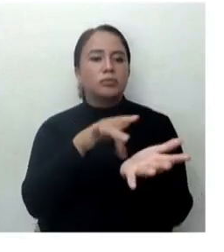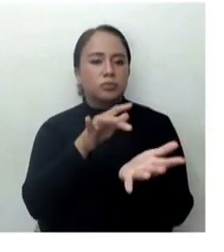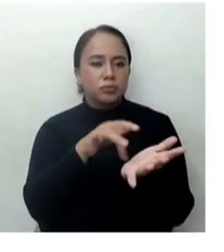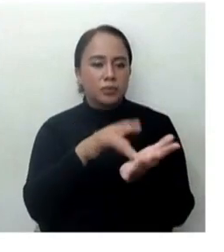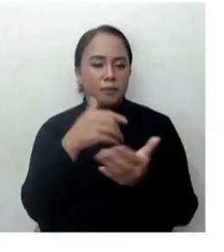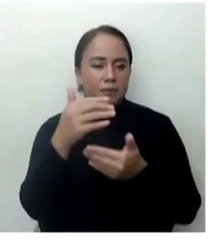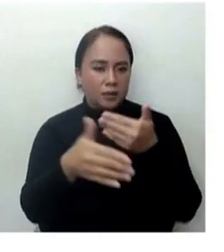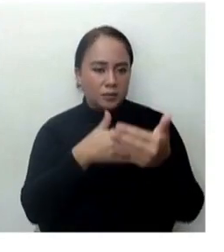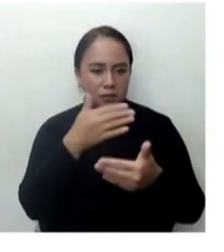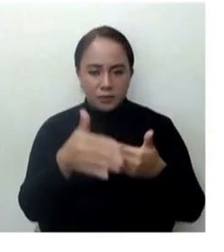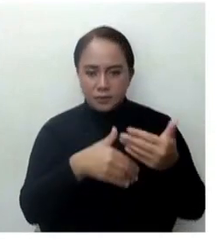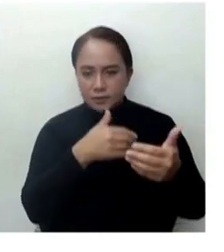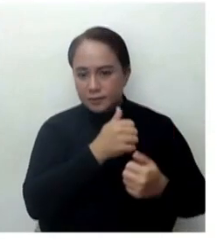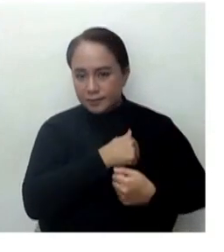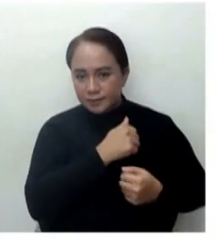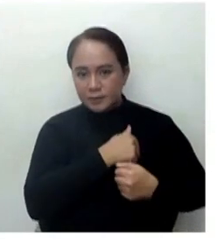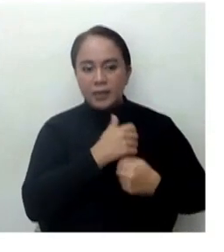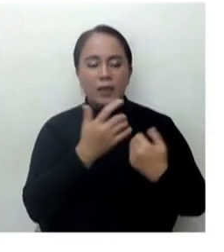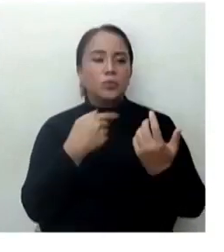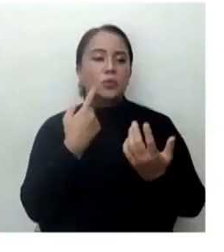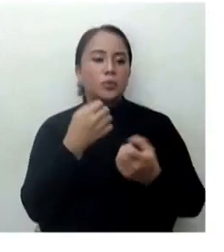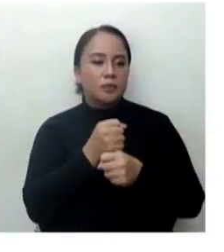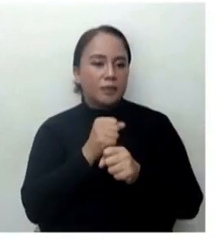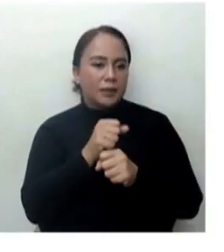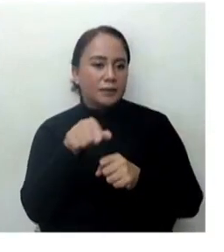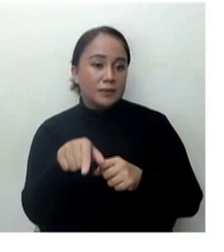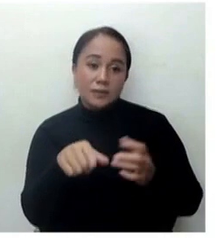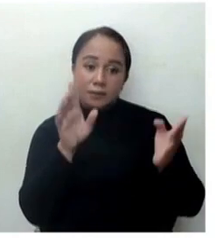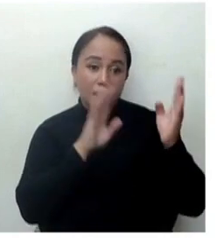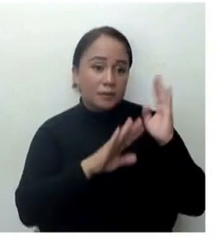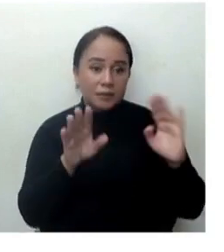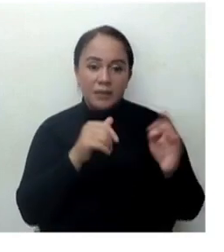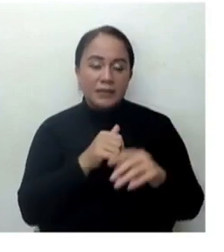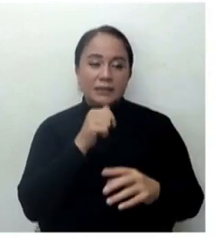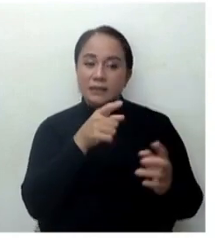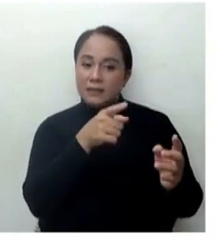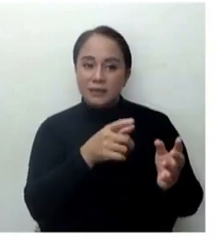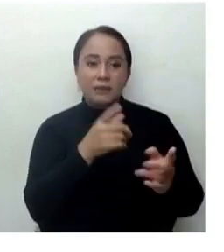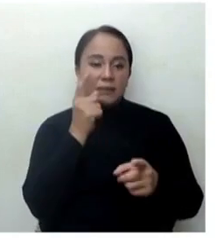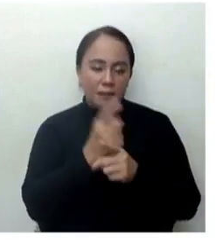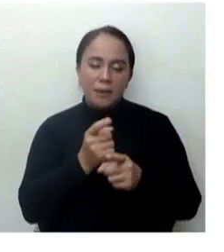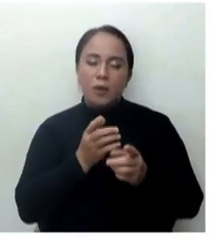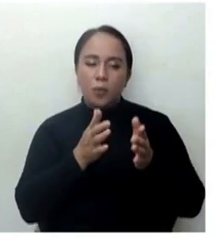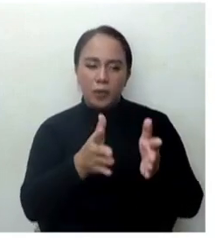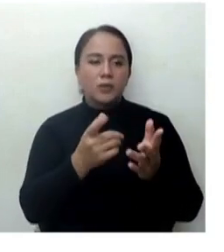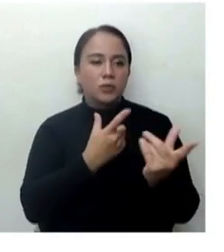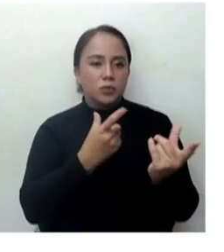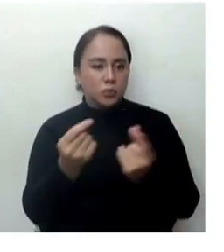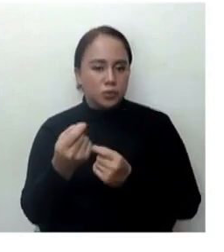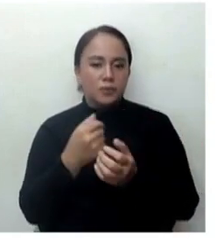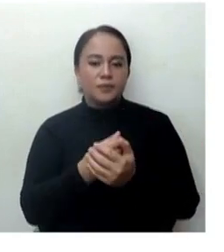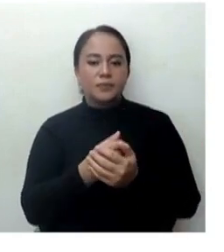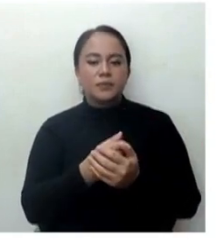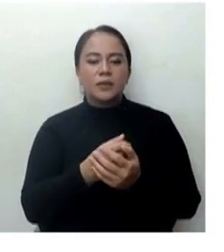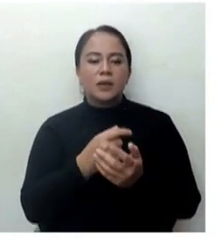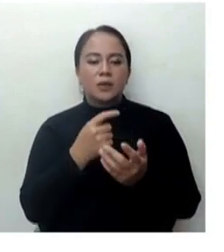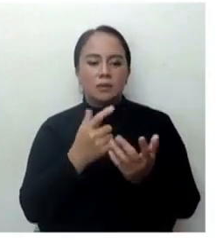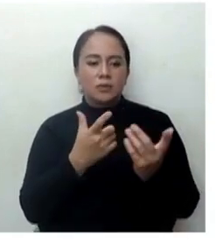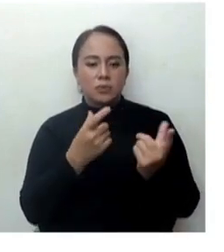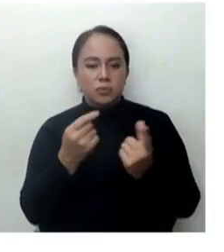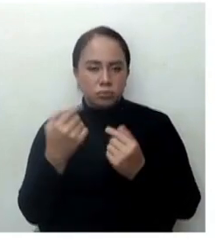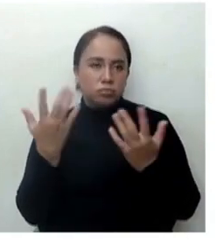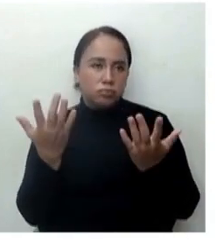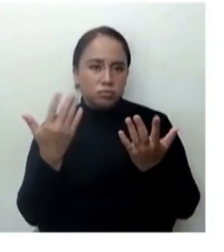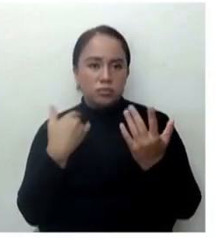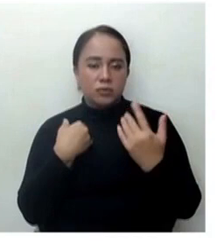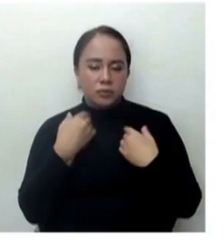processes of the Armed Forces of the Philippines and who created this mess to begin with. That is the right way to do, the right thing to do to make sure